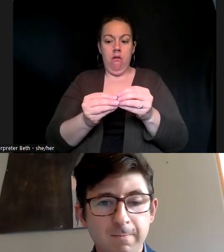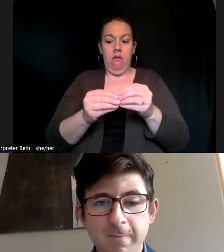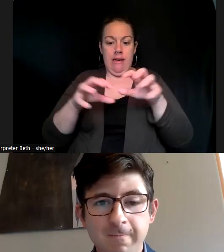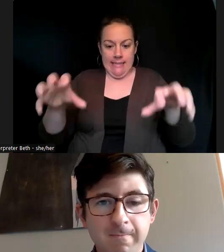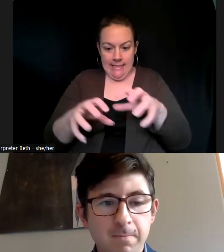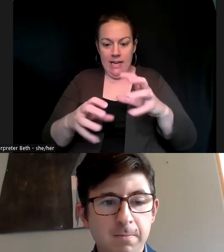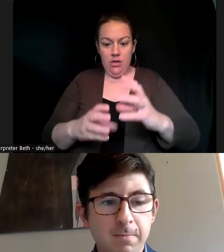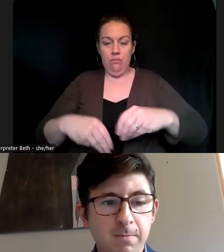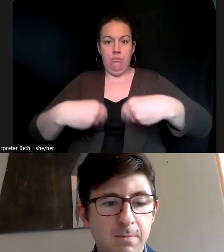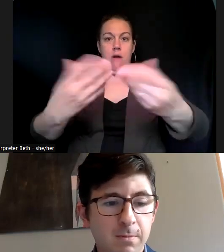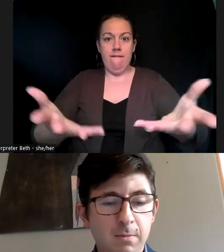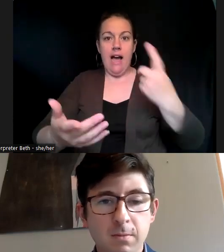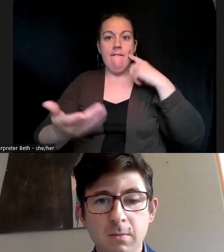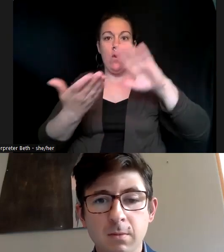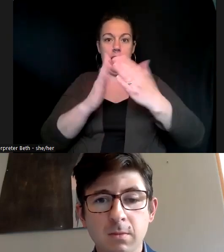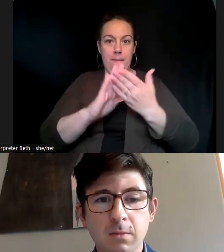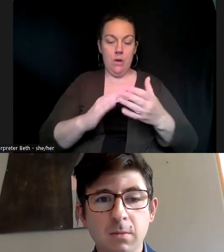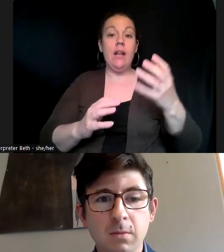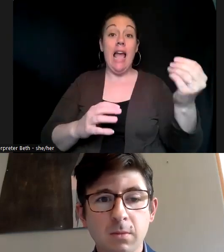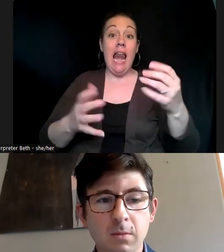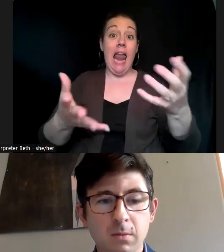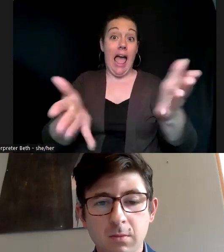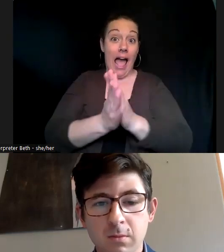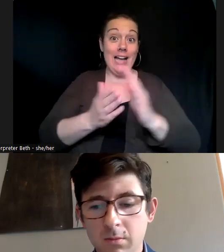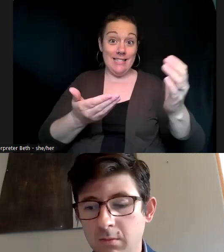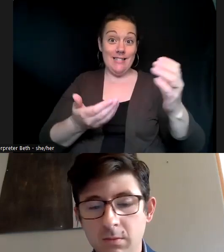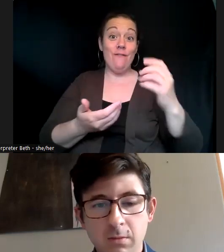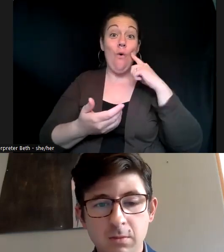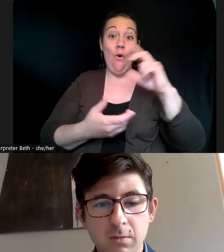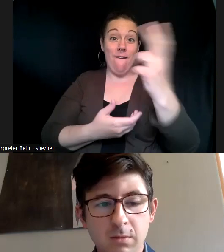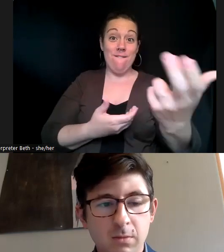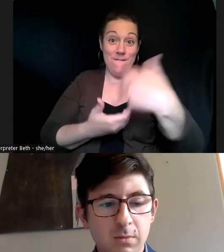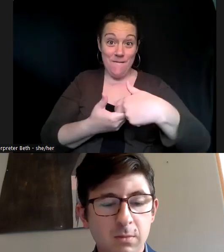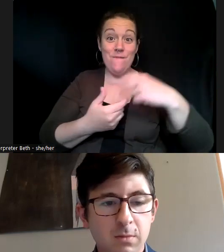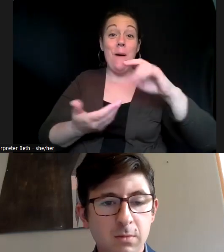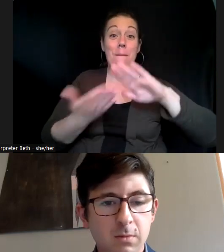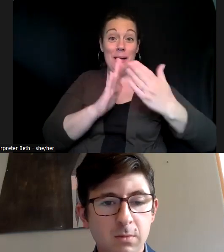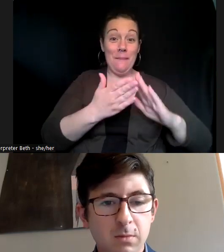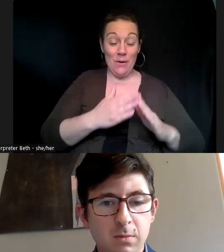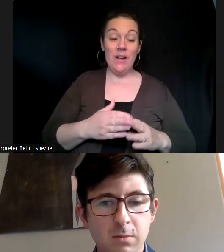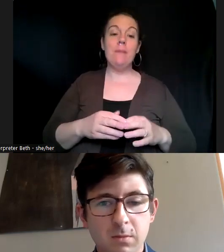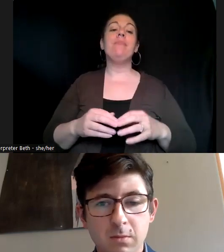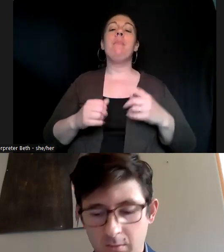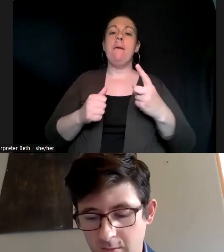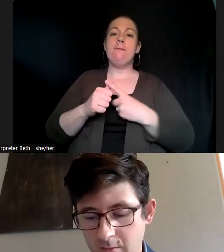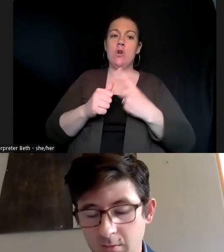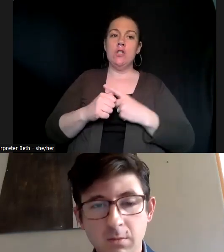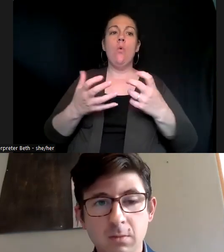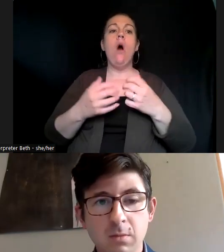doing. But we really want to center youth voice. And so, for us, bringing young people to the